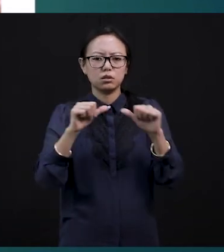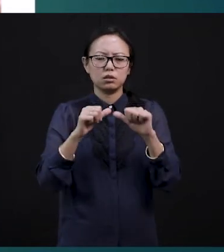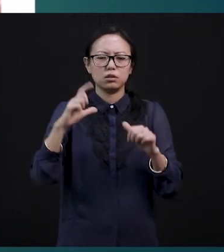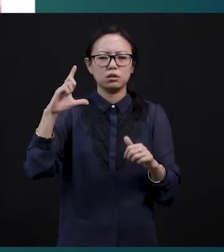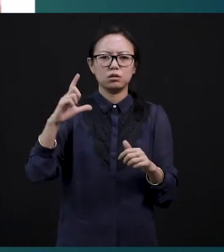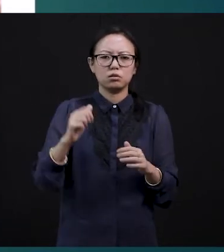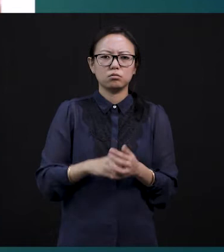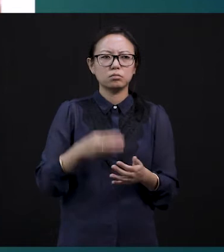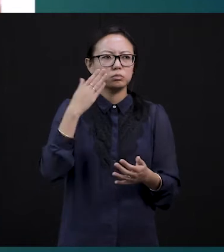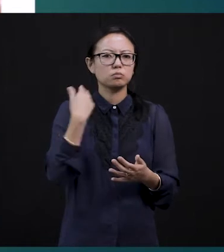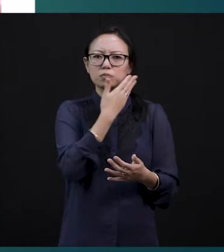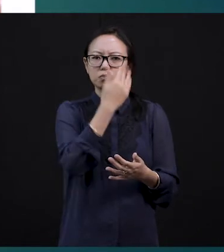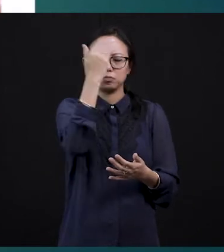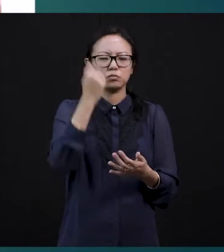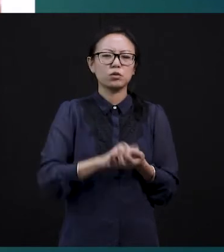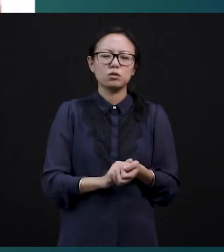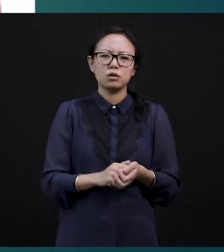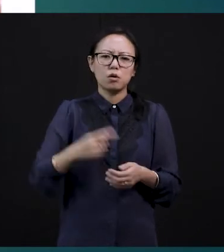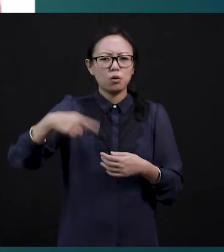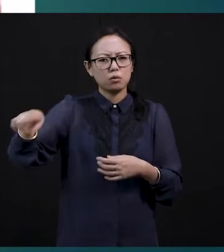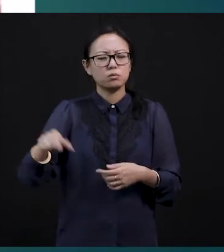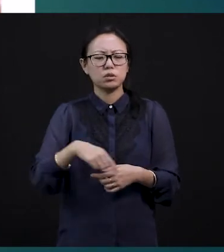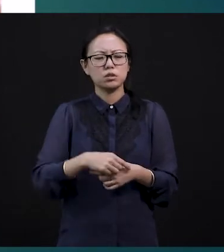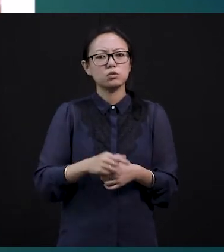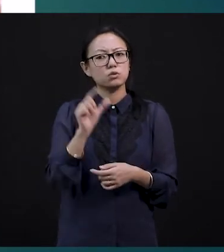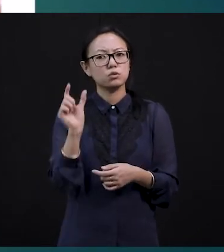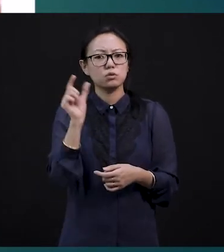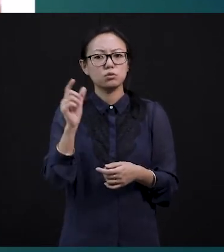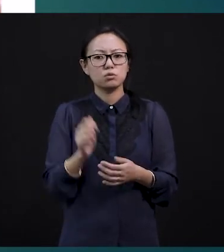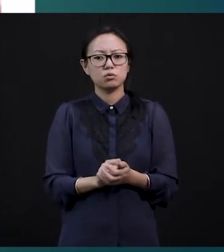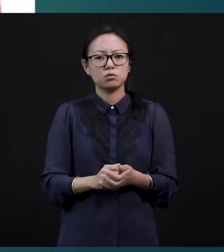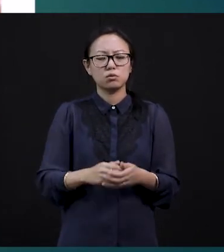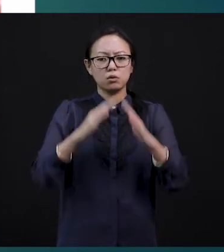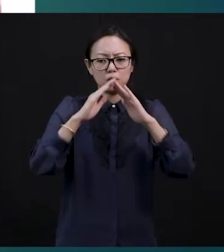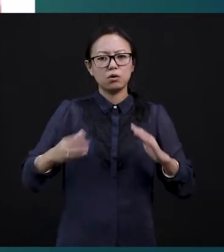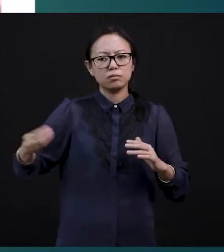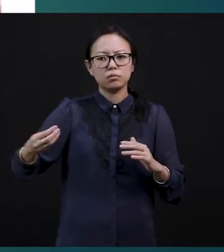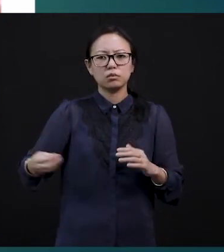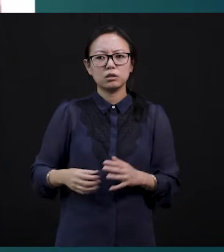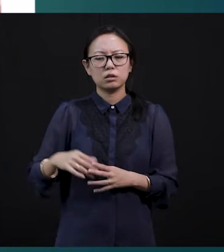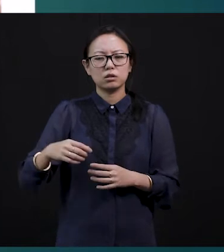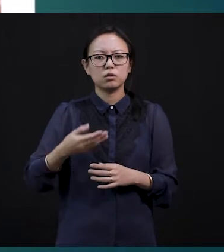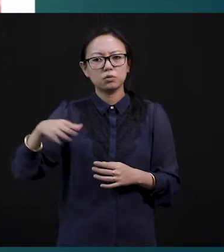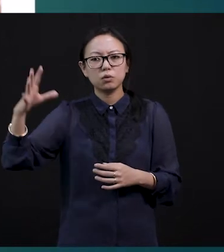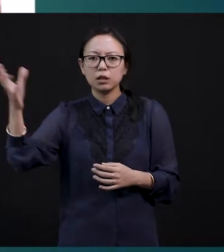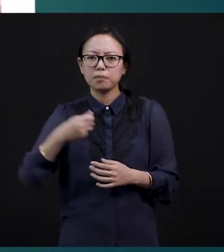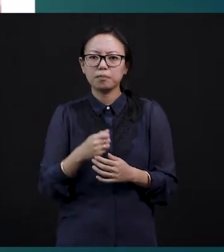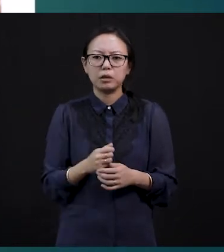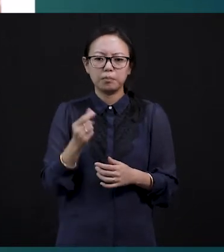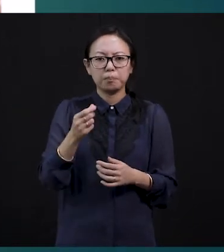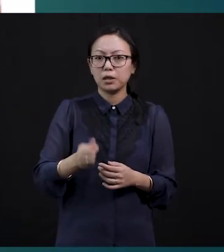like in thousands you can buy. So, but if you want to buy only one product, wholesaler is not going to sell that product to you.